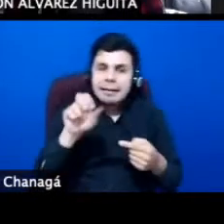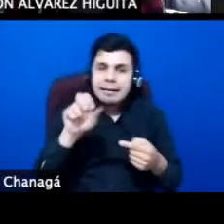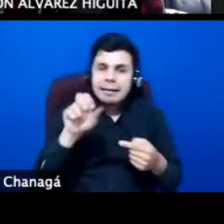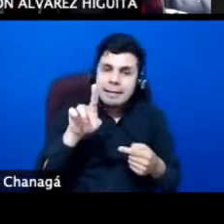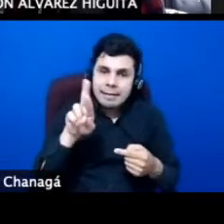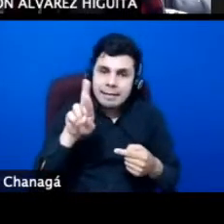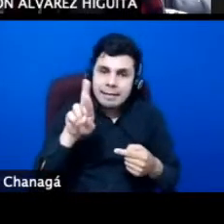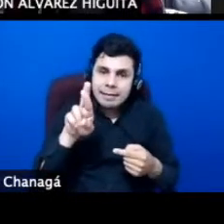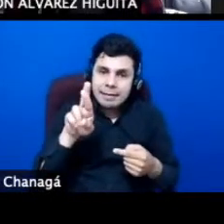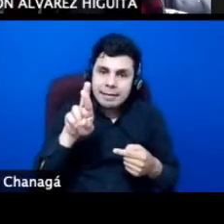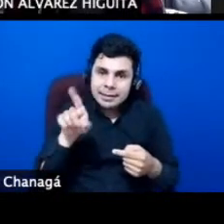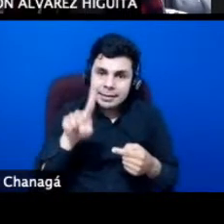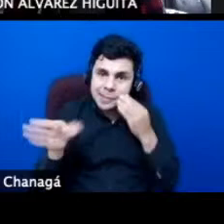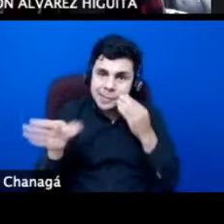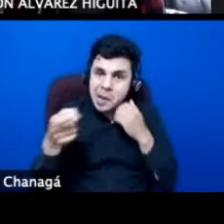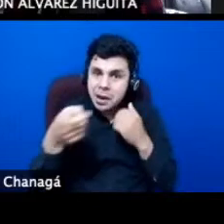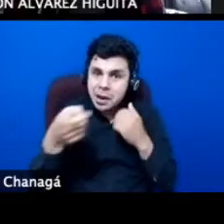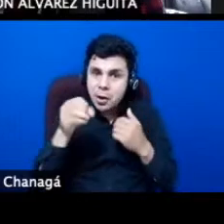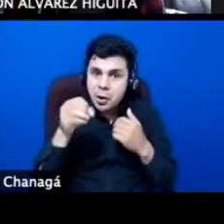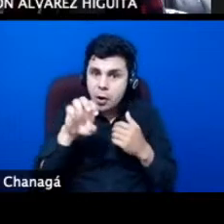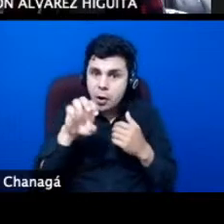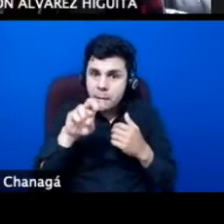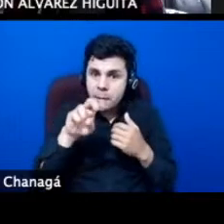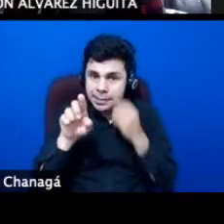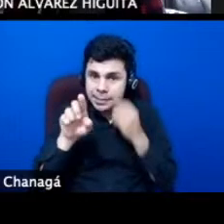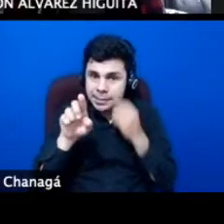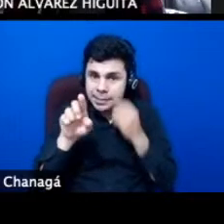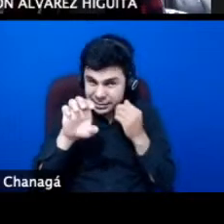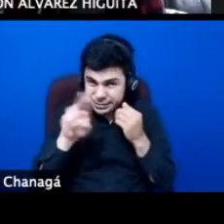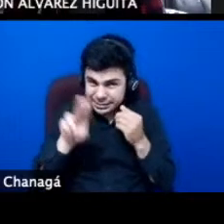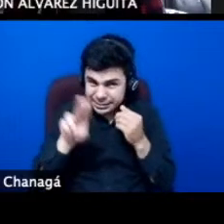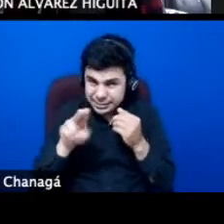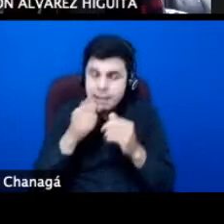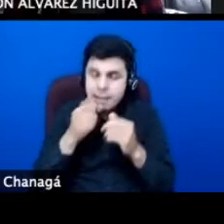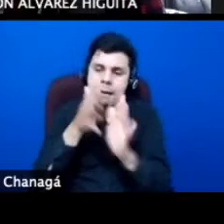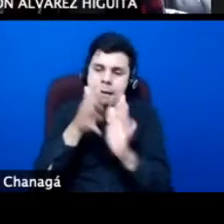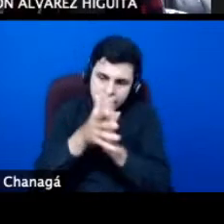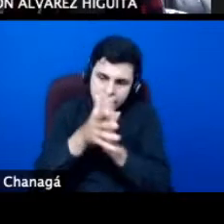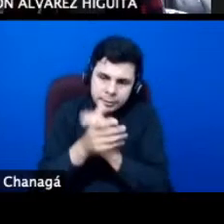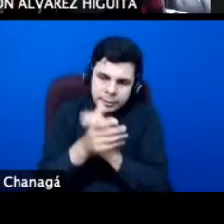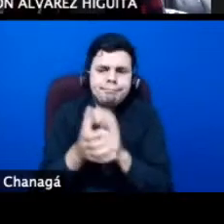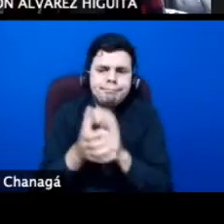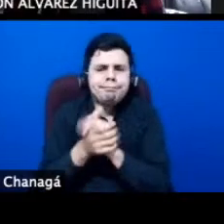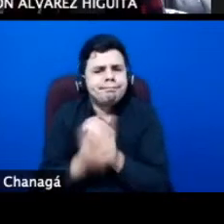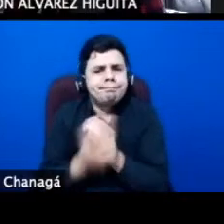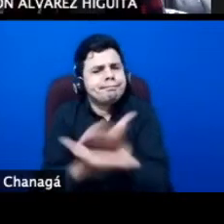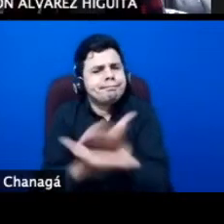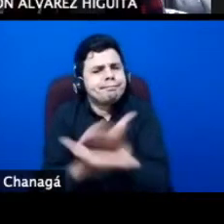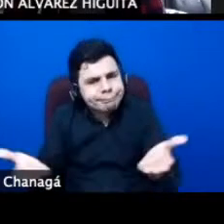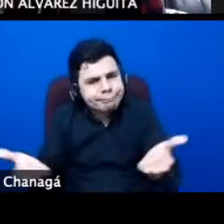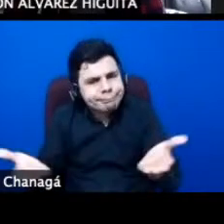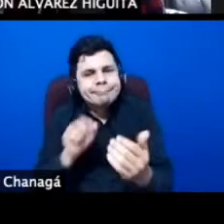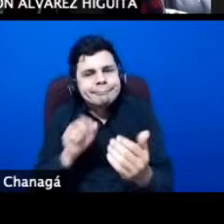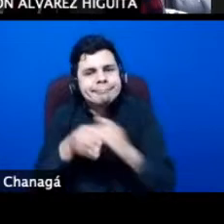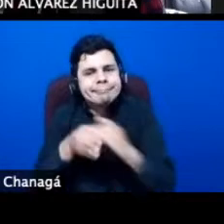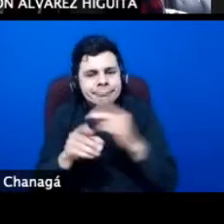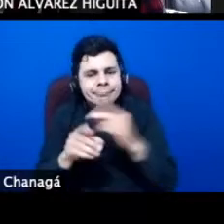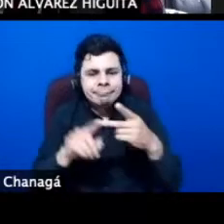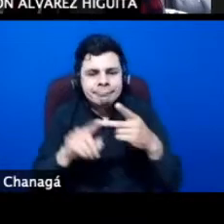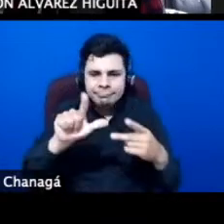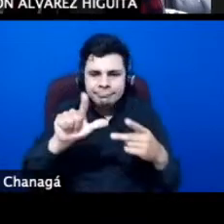que está conectado, que muchos saludos de Alejandro Jiménez Plazas, que desde Armenia.